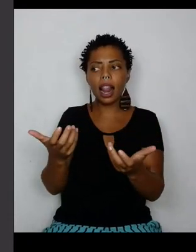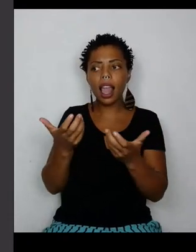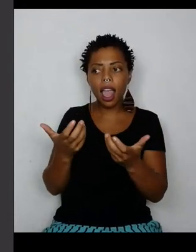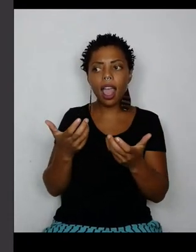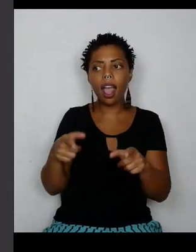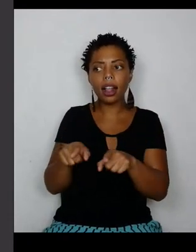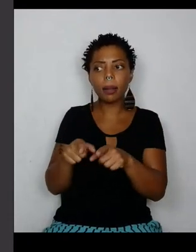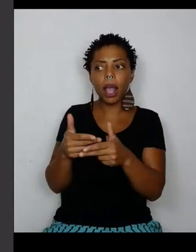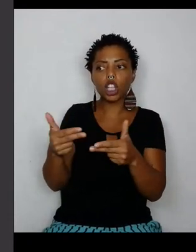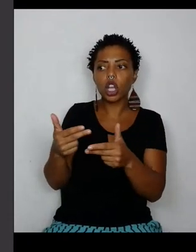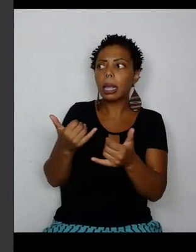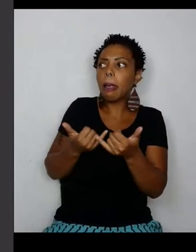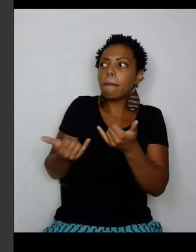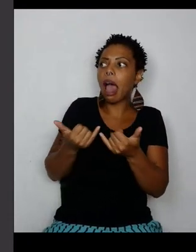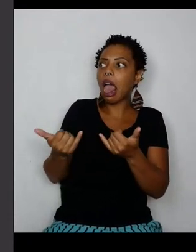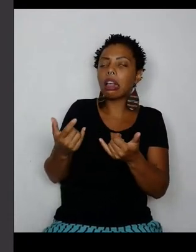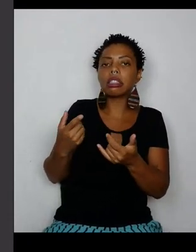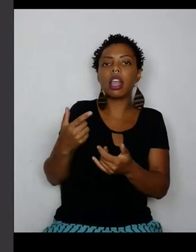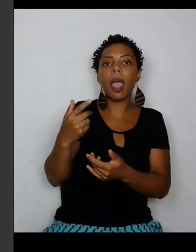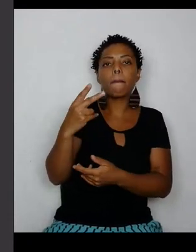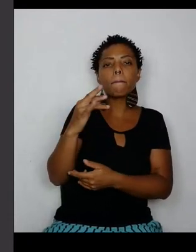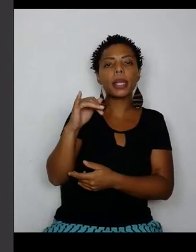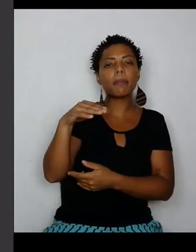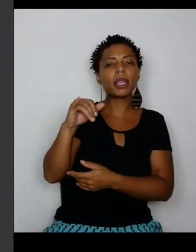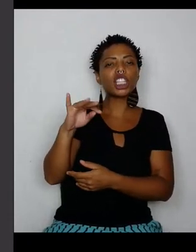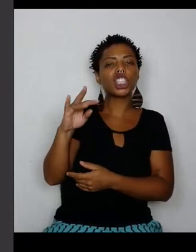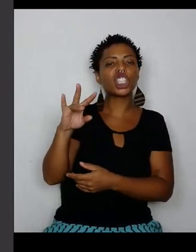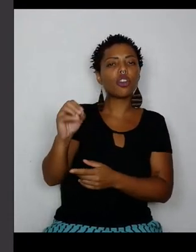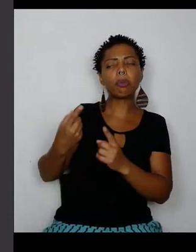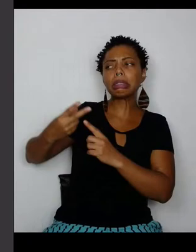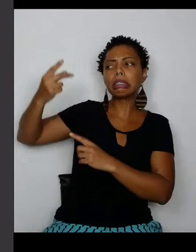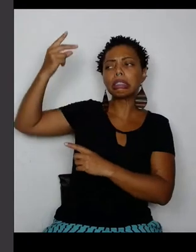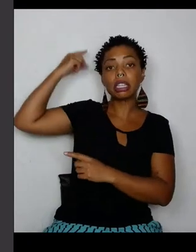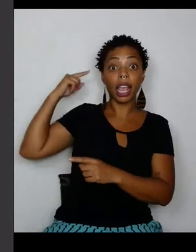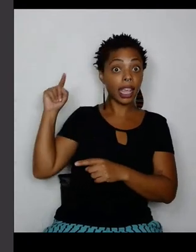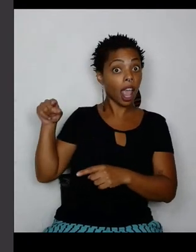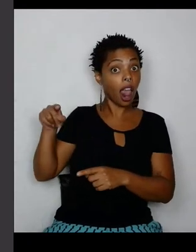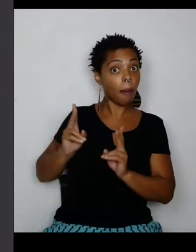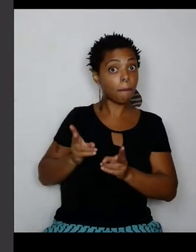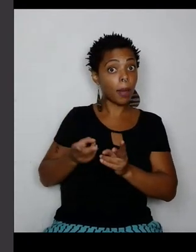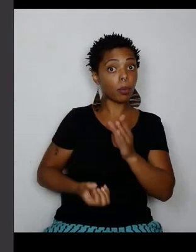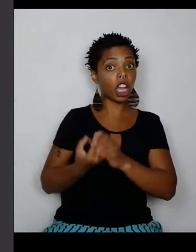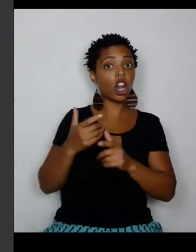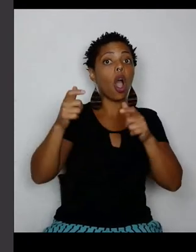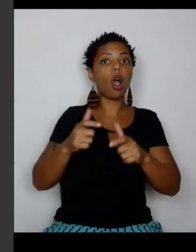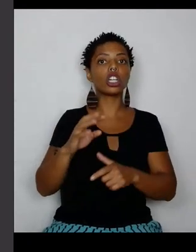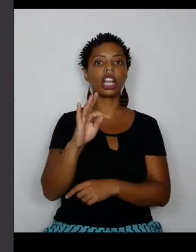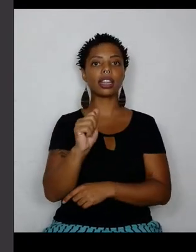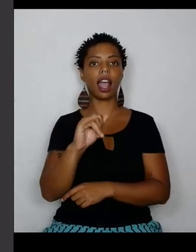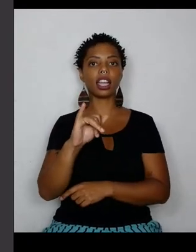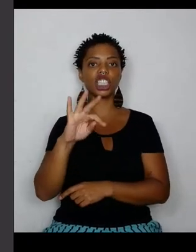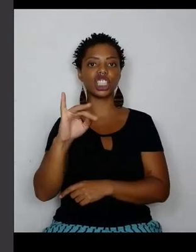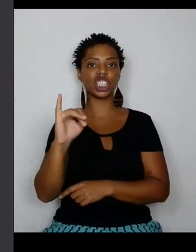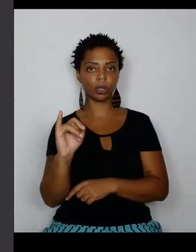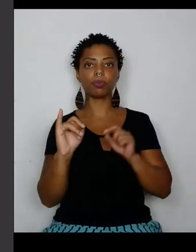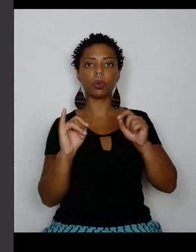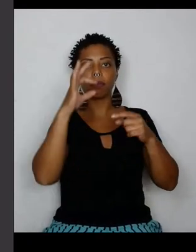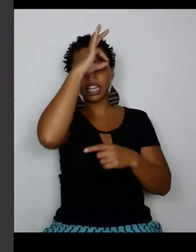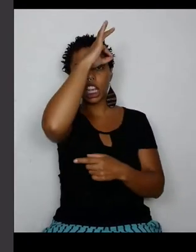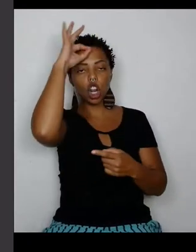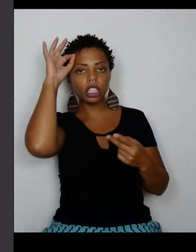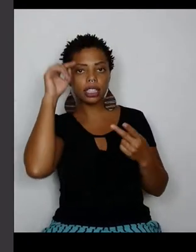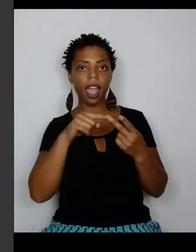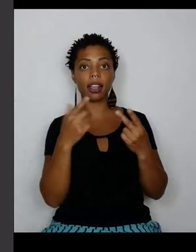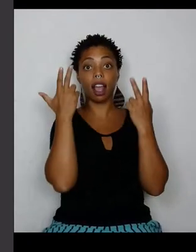that he projected on tahiti itself the tropes of innocence spontaneity and intuition